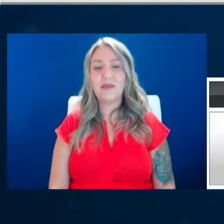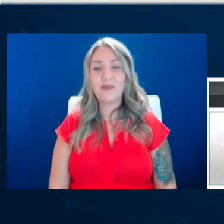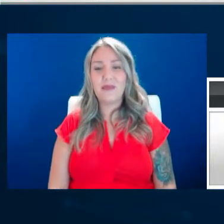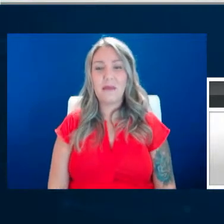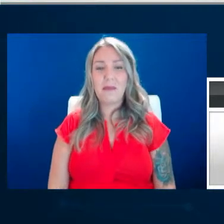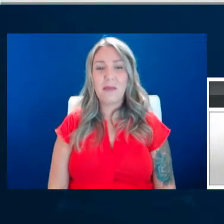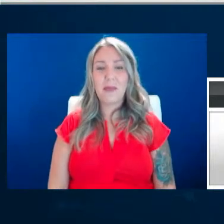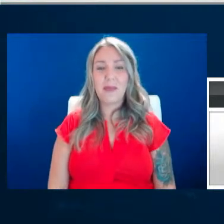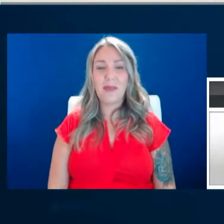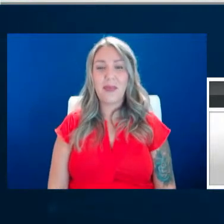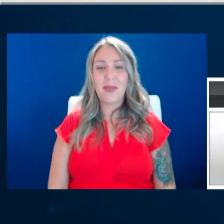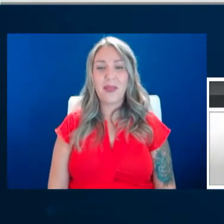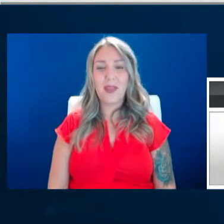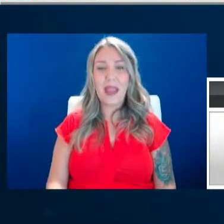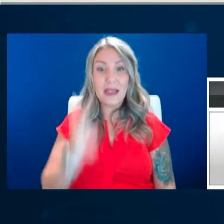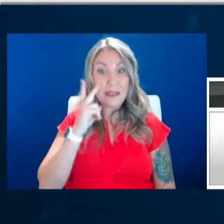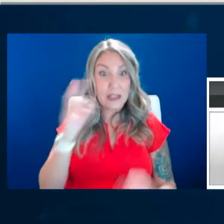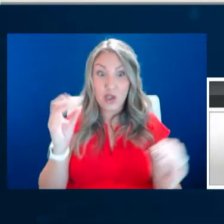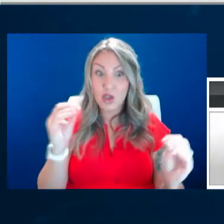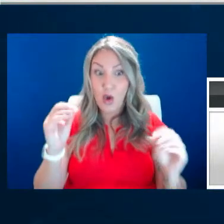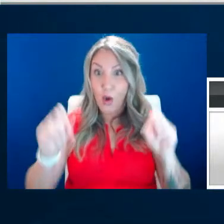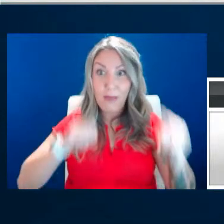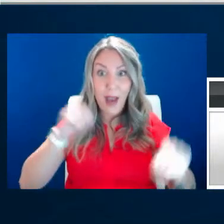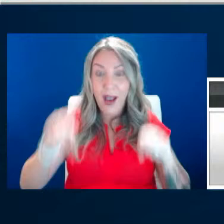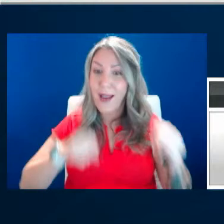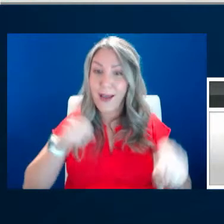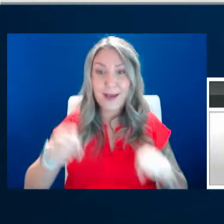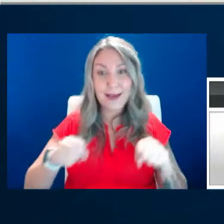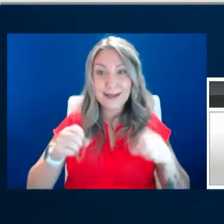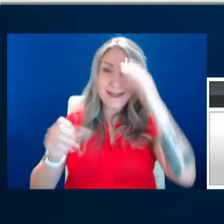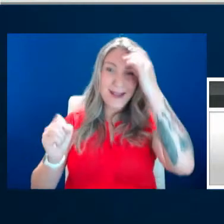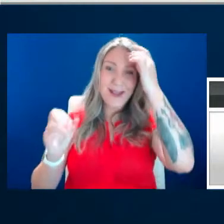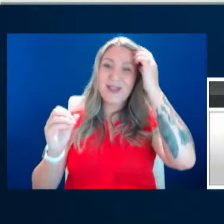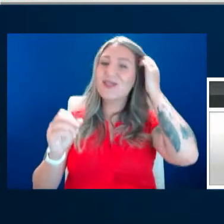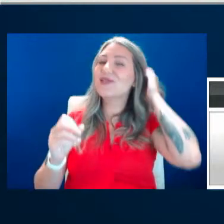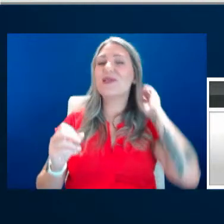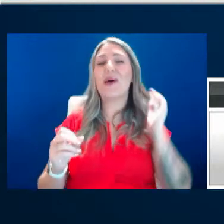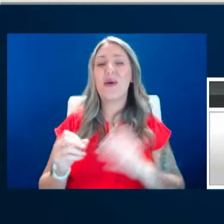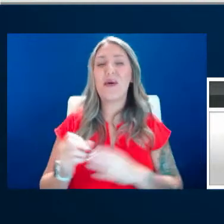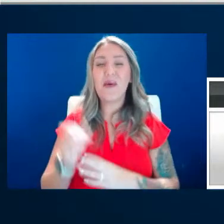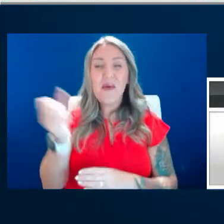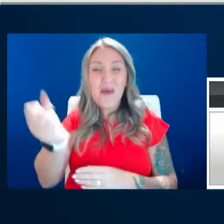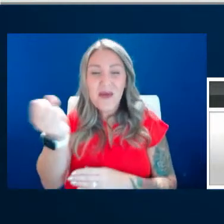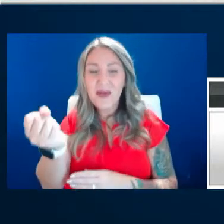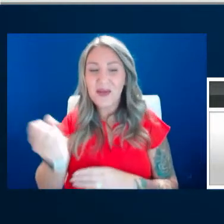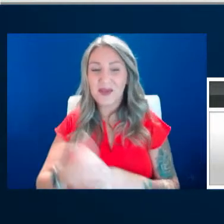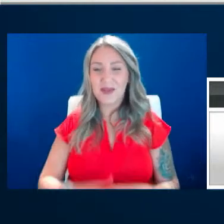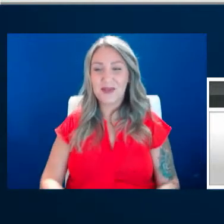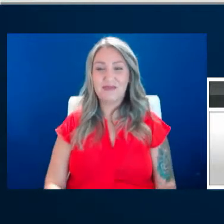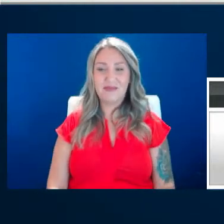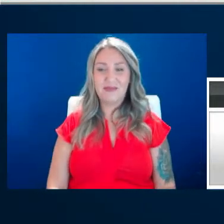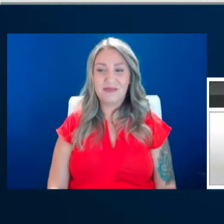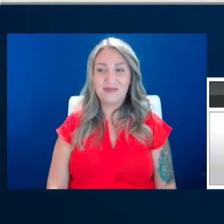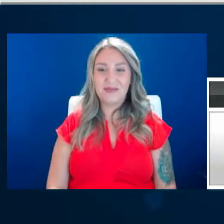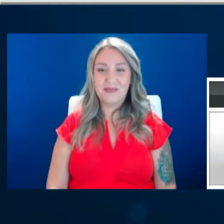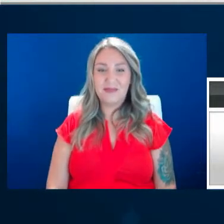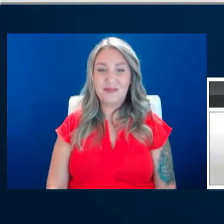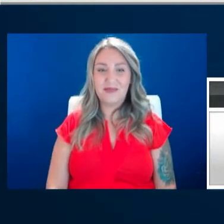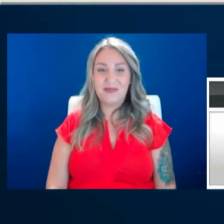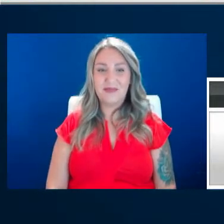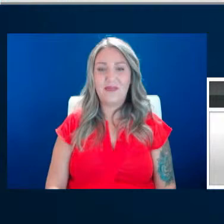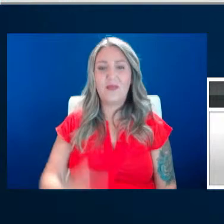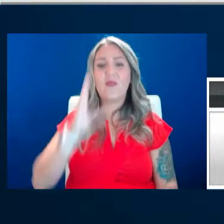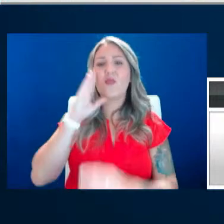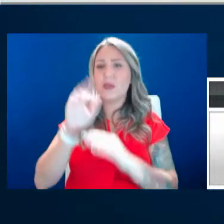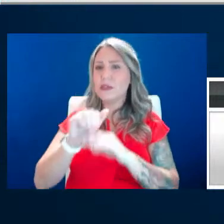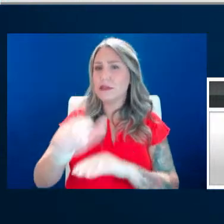Are they? I see no bikes. Okay, so we're going to just hang tight. We're going to send them on their way here in